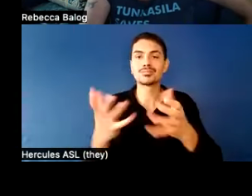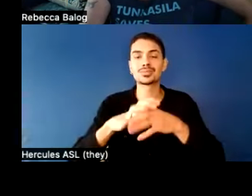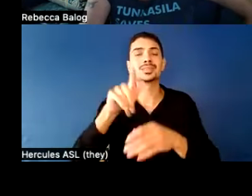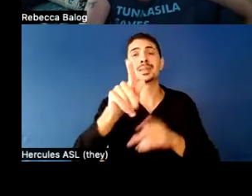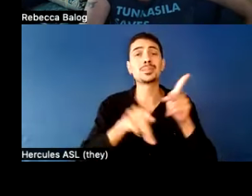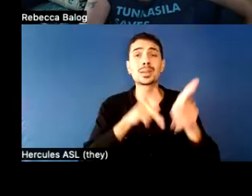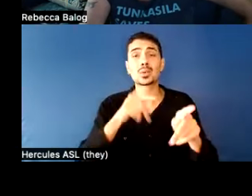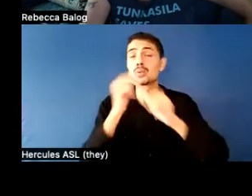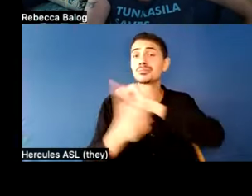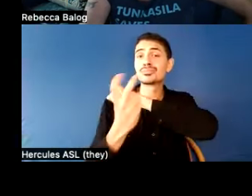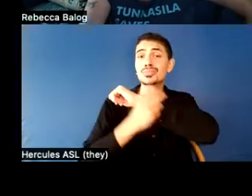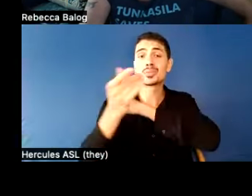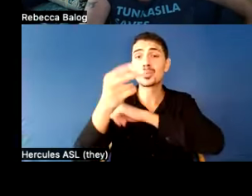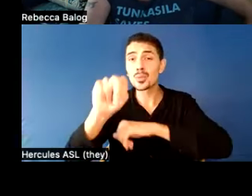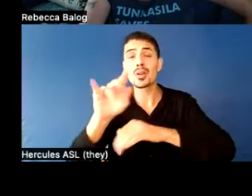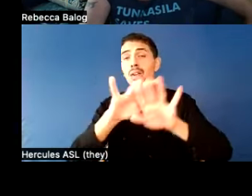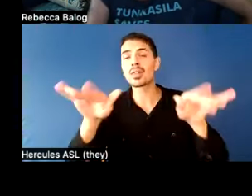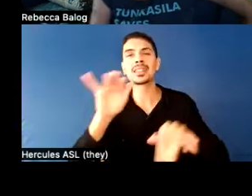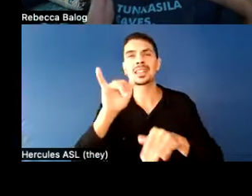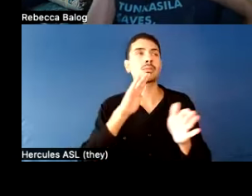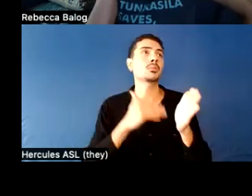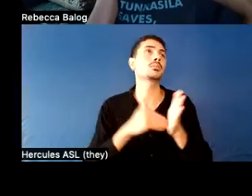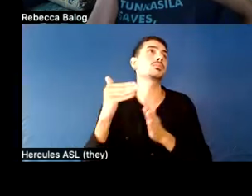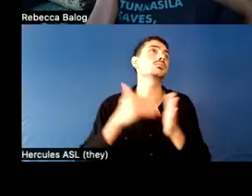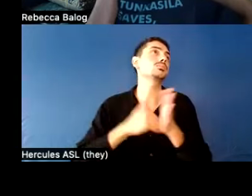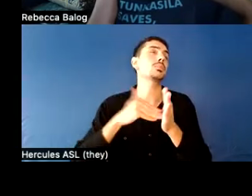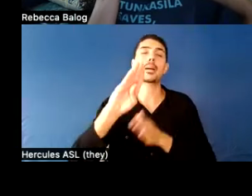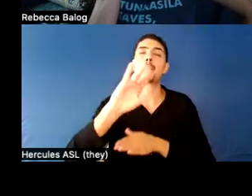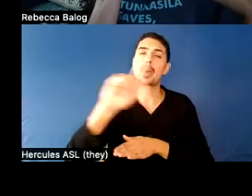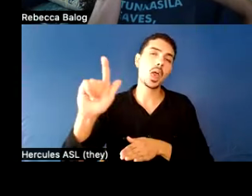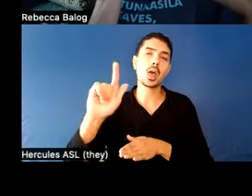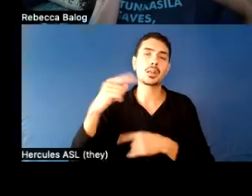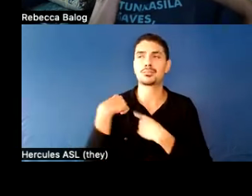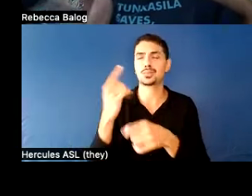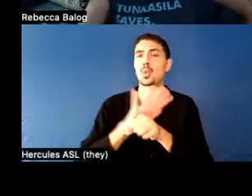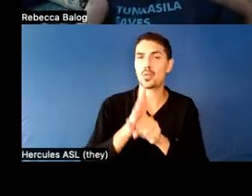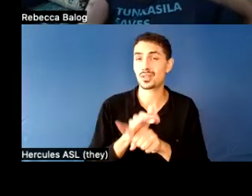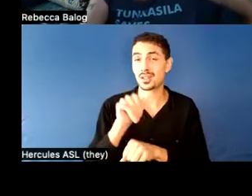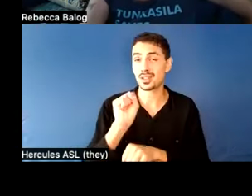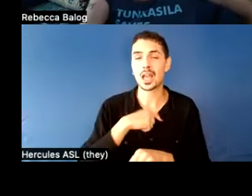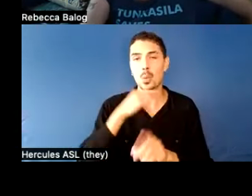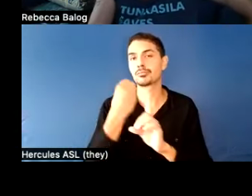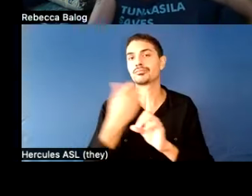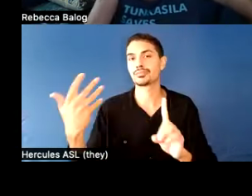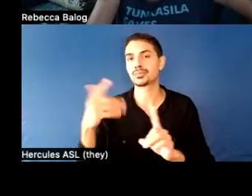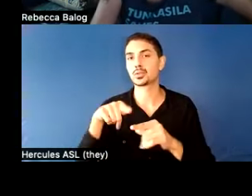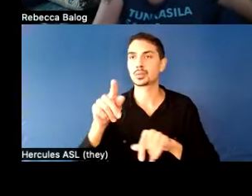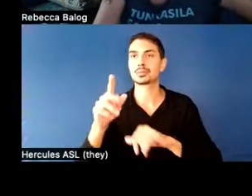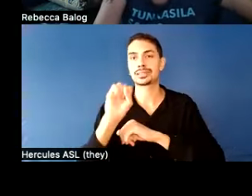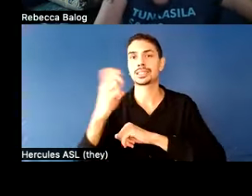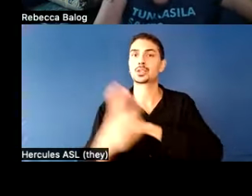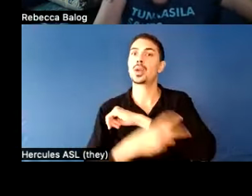multi-billion-dollar industries at this point, especially since COVID. And we'll talk about that during the sex trafficking